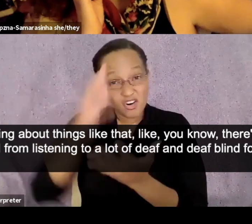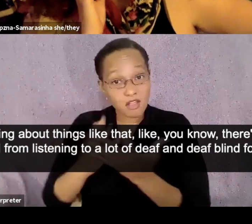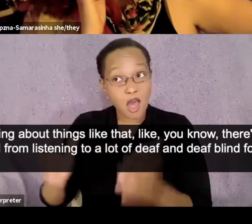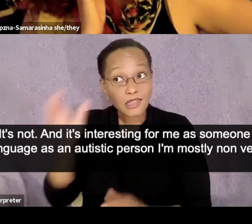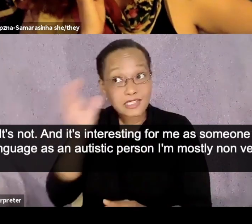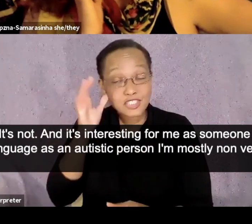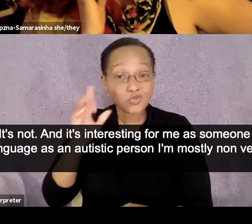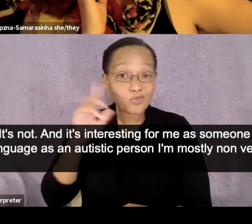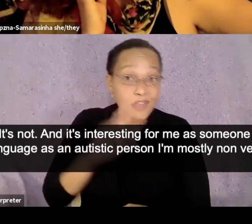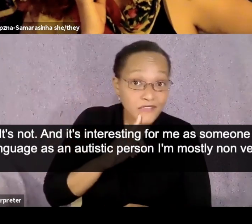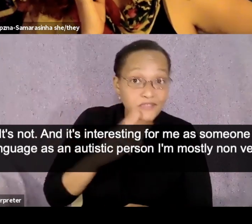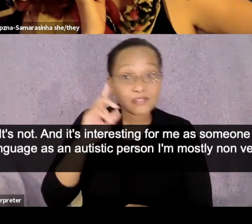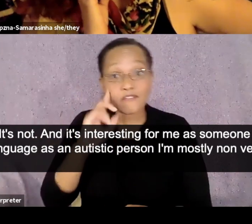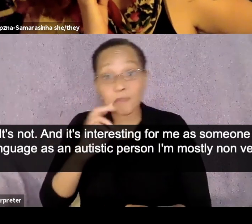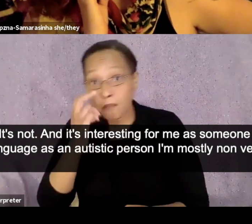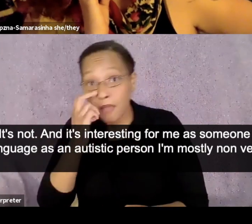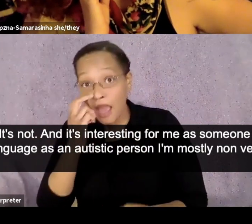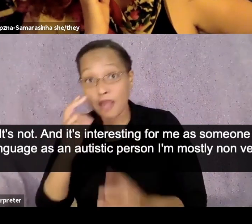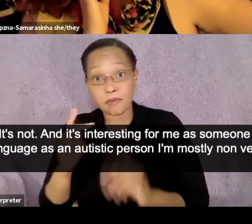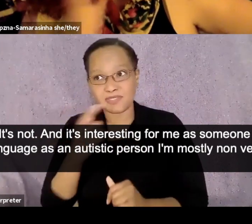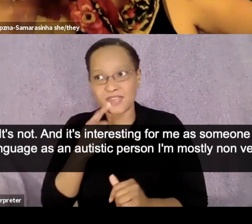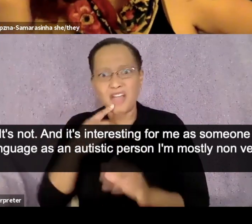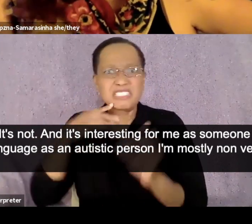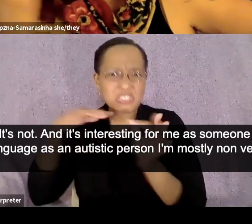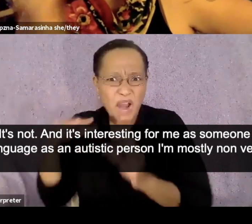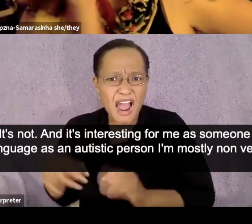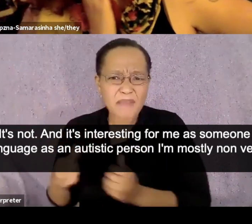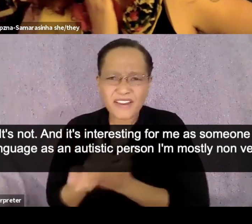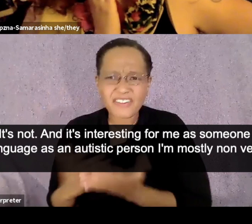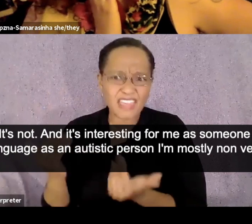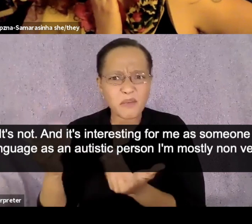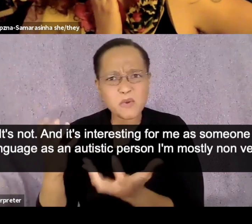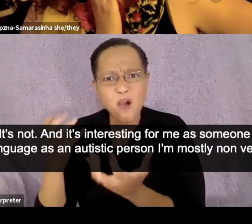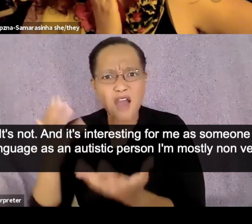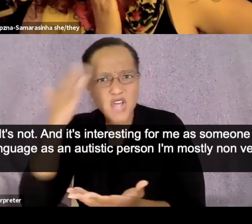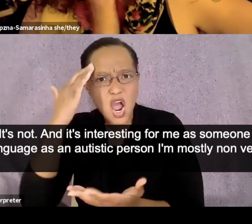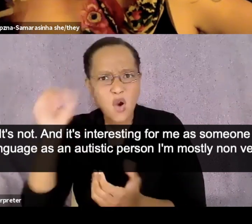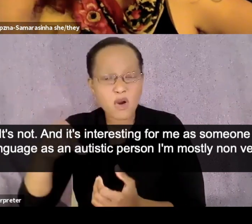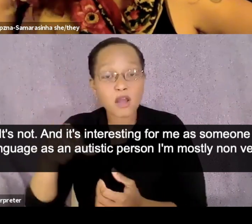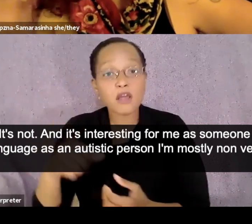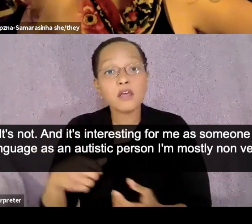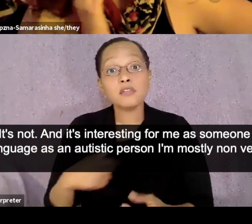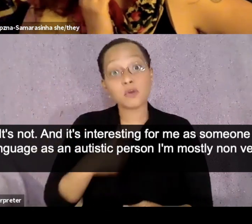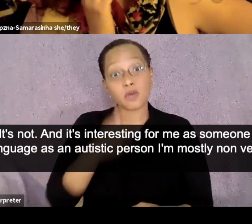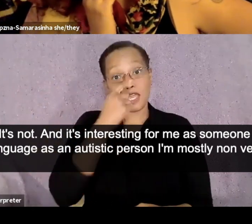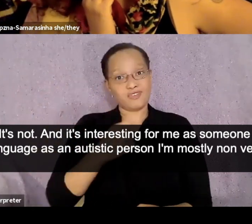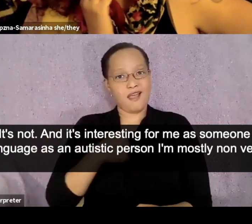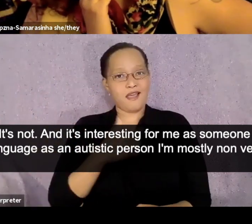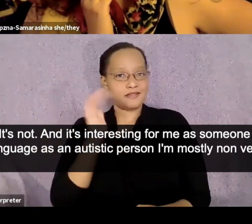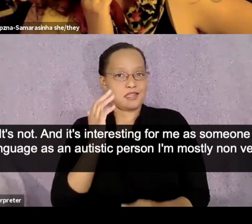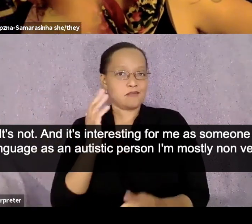like, no, describe that shit. It's not. And it's interesting for me as someone who may seem verbally talkative,